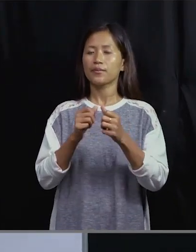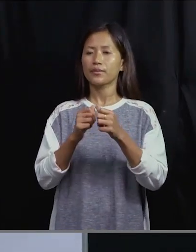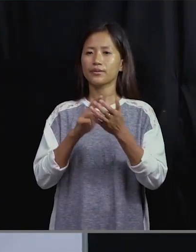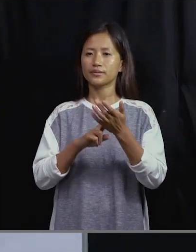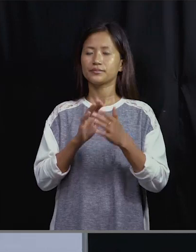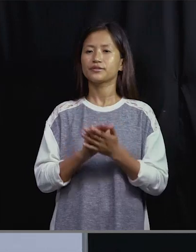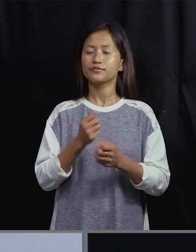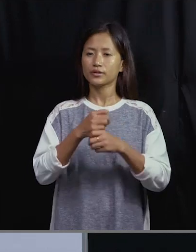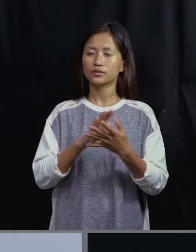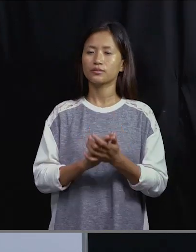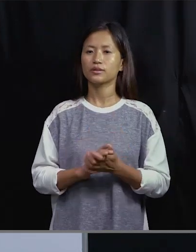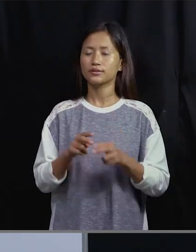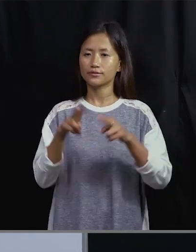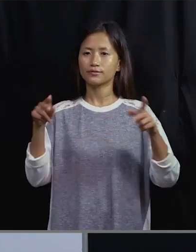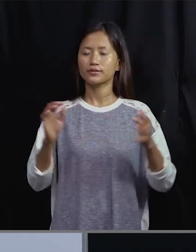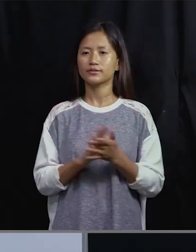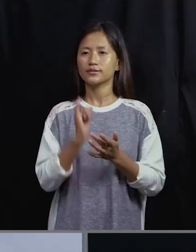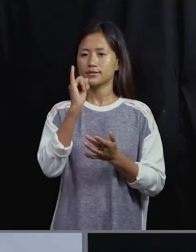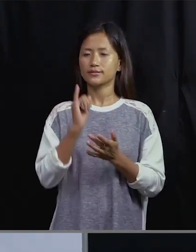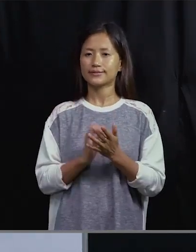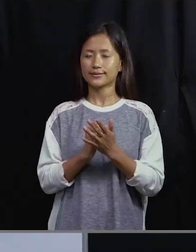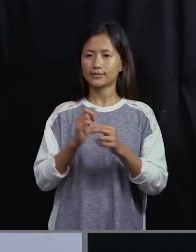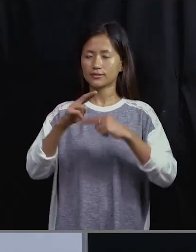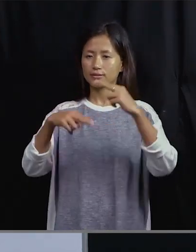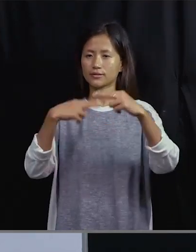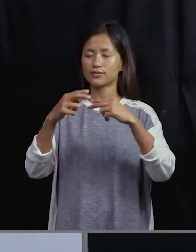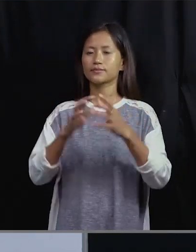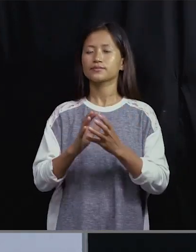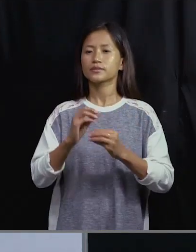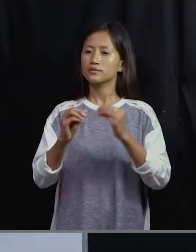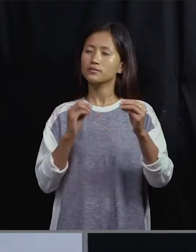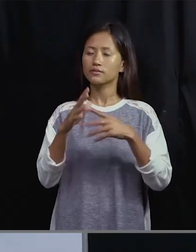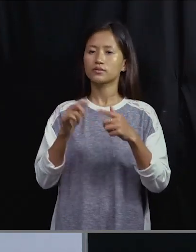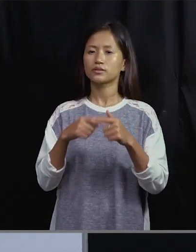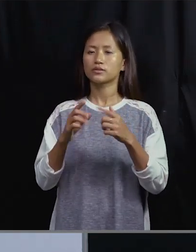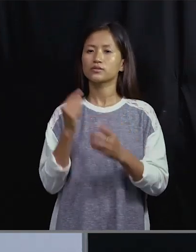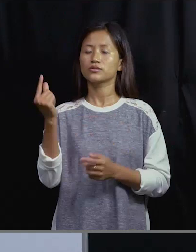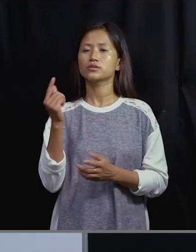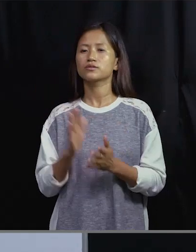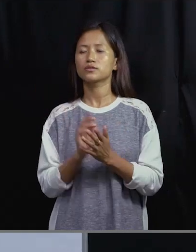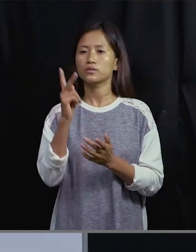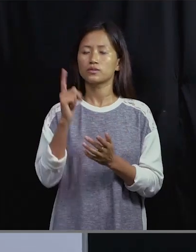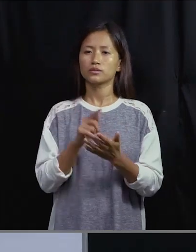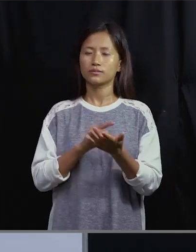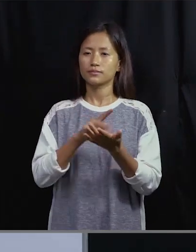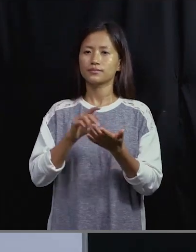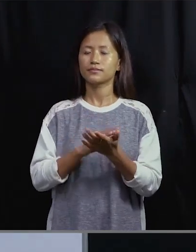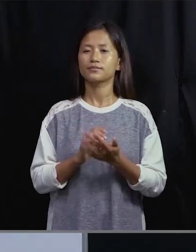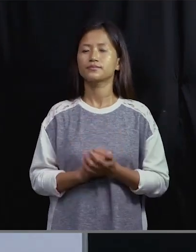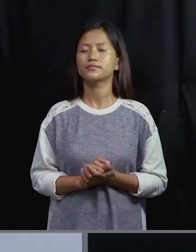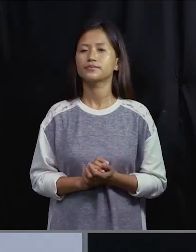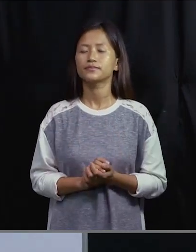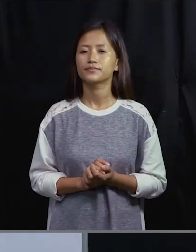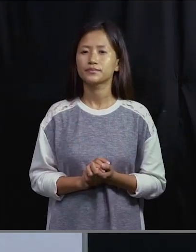manufactured by different industry are assembled and produce a new and useful one. Parts manufactured by